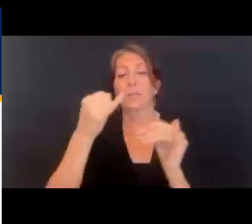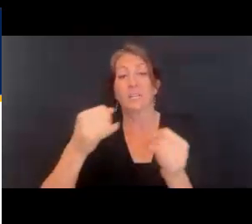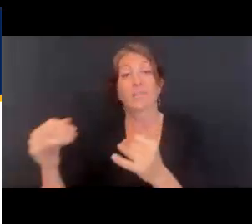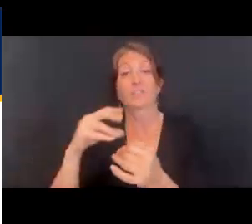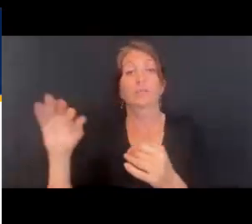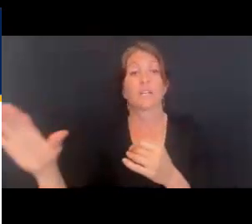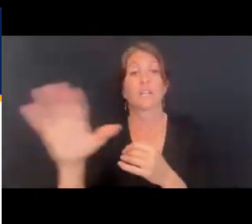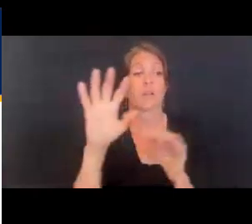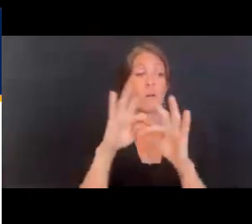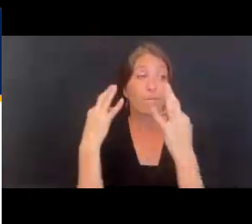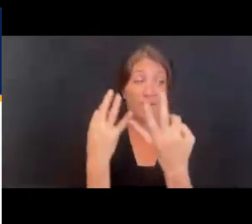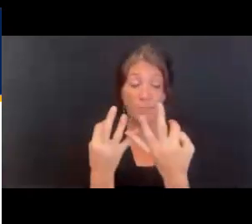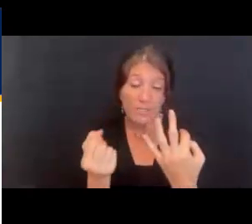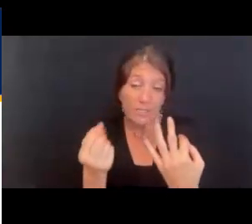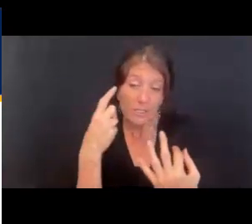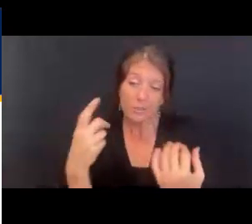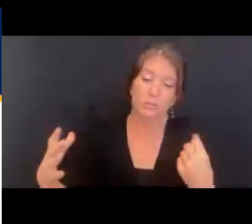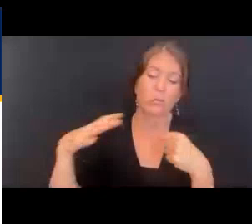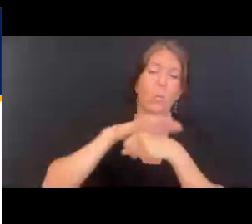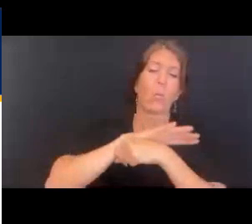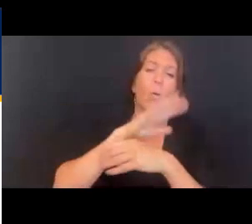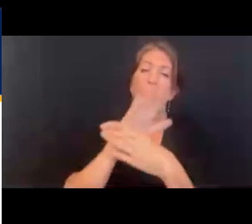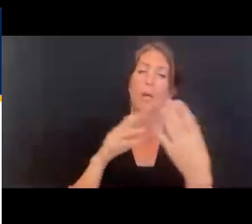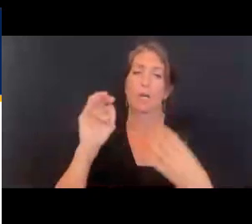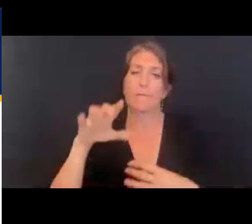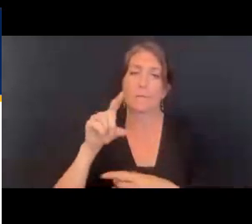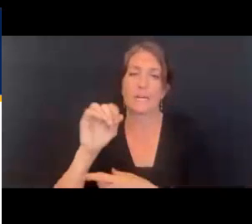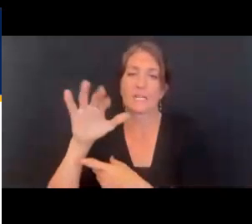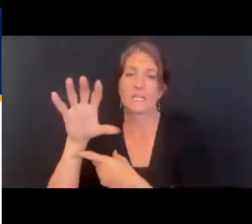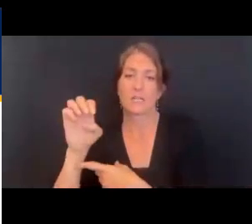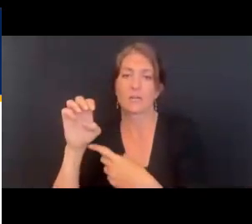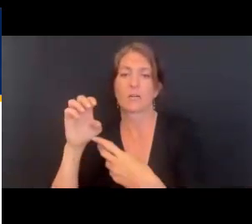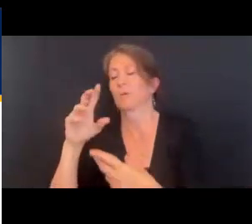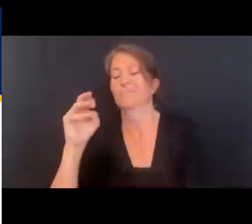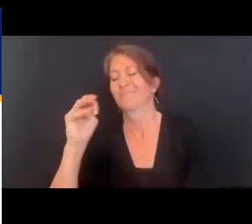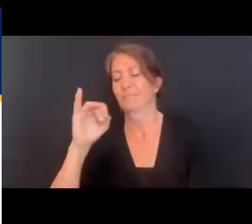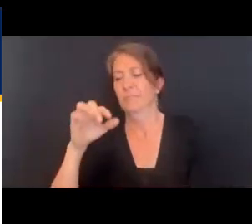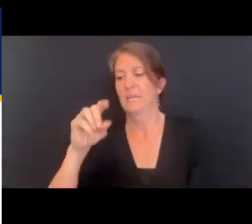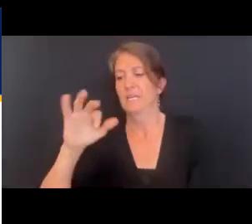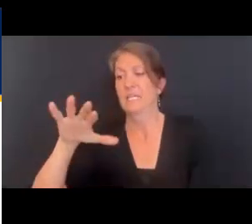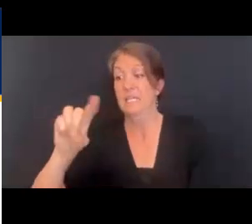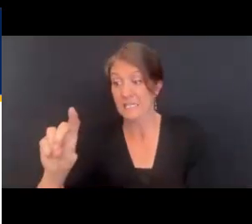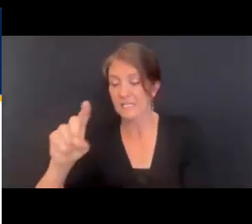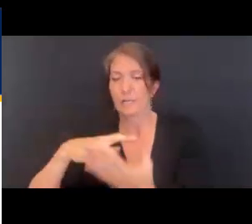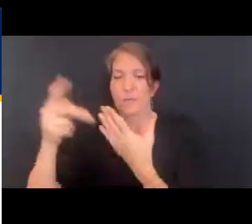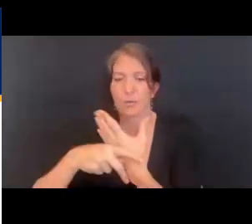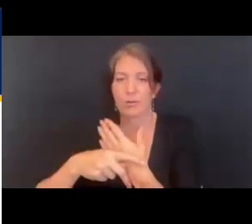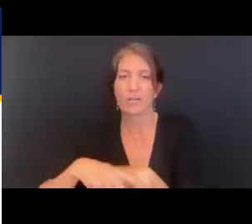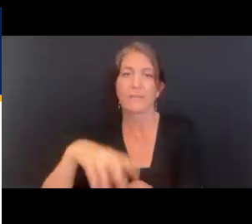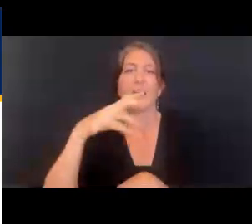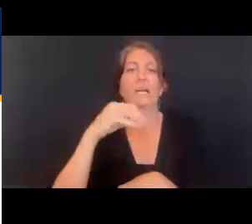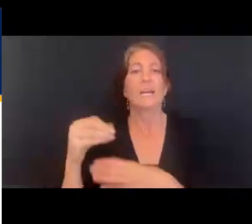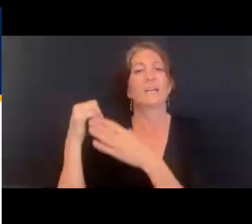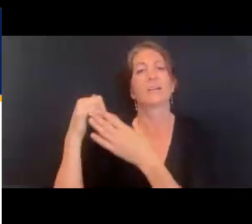all components of the Medicaid program and provide support for maintaining their overall Medicaid